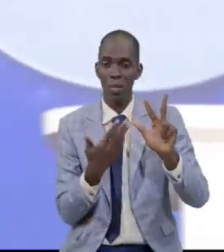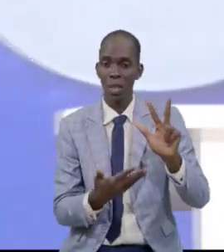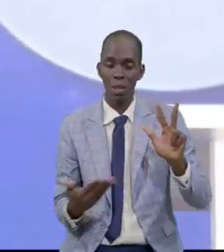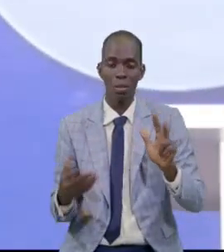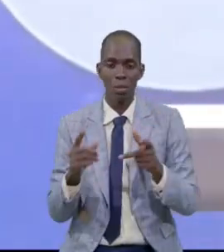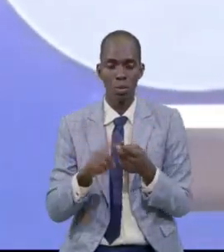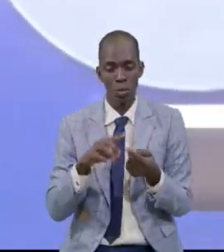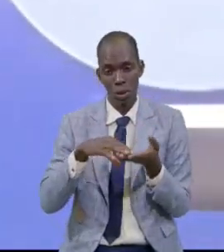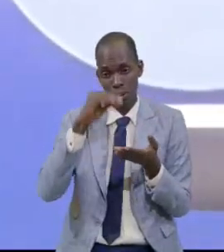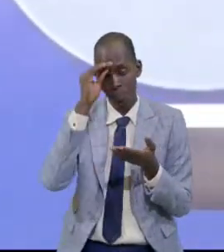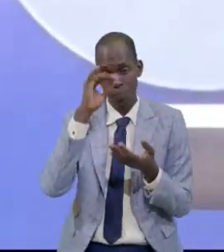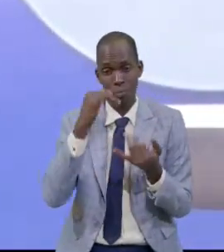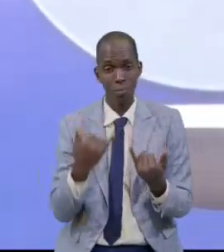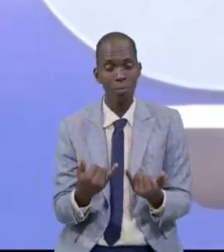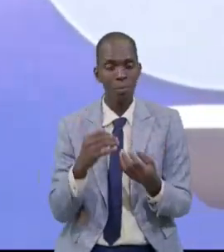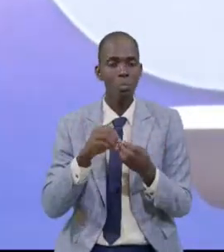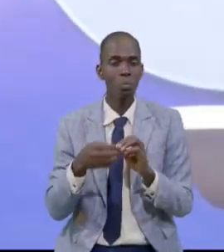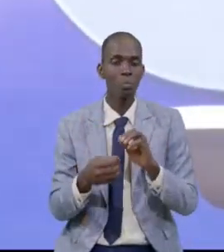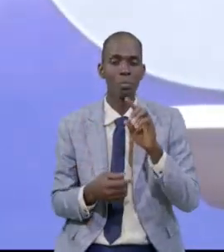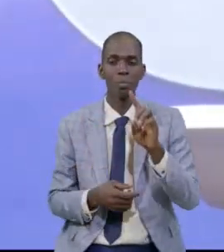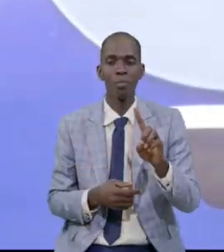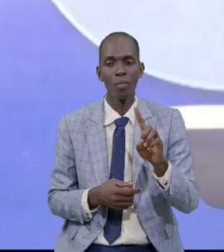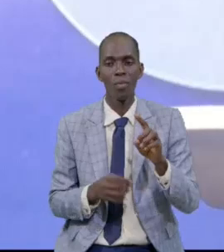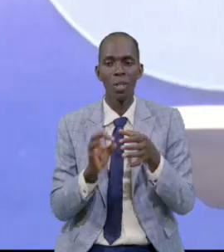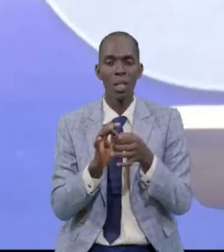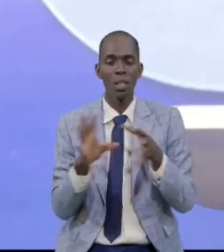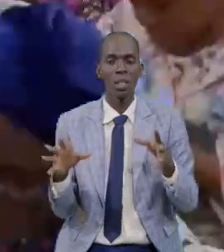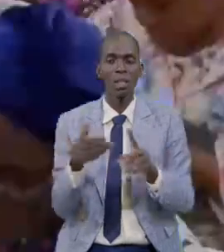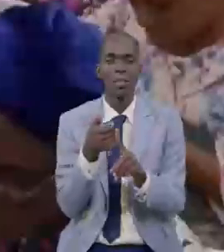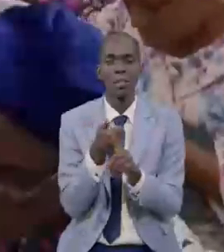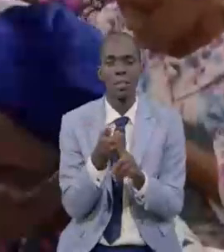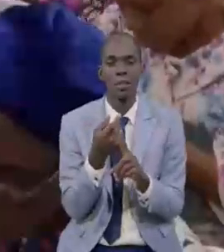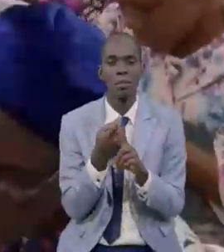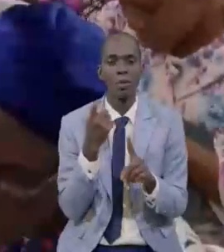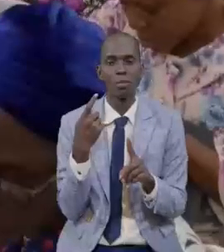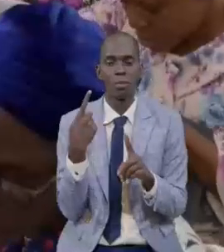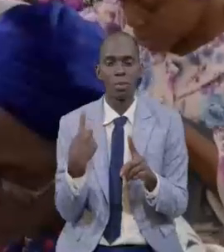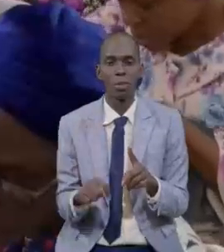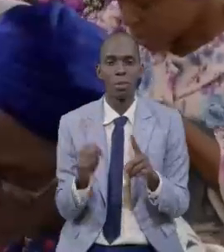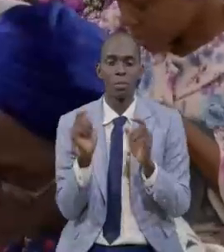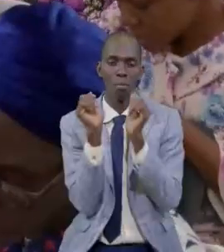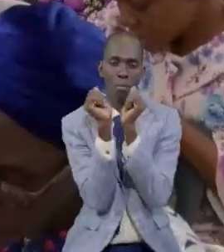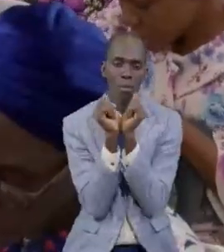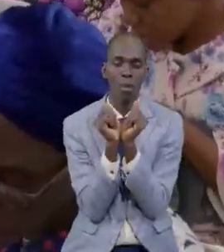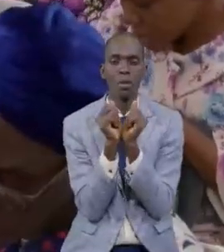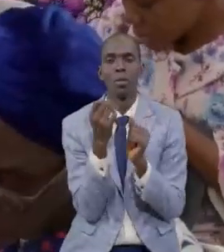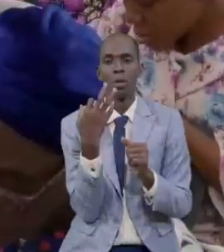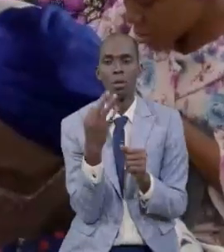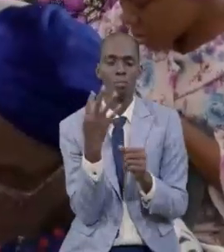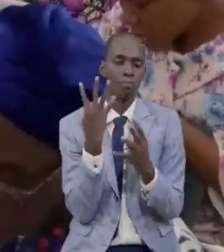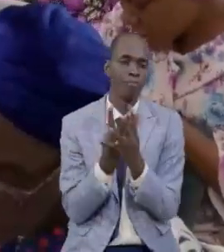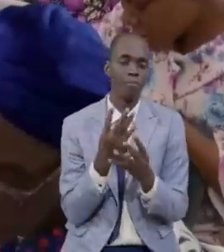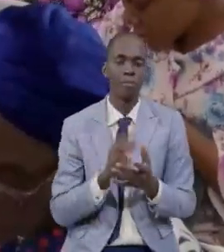Number one, loose yourself from the bands of captivity. All the sign